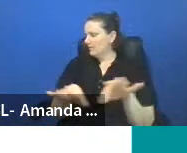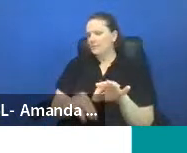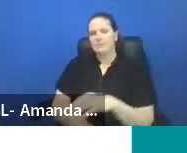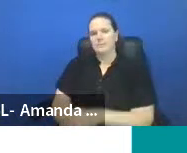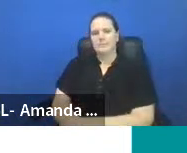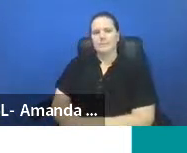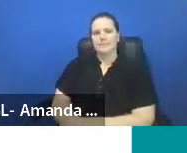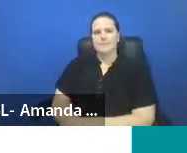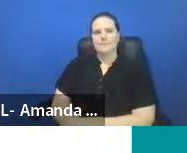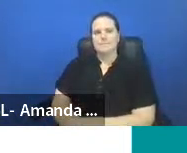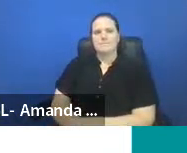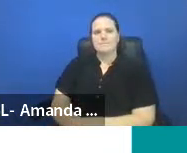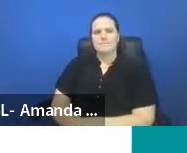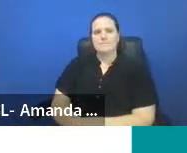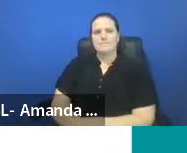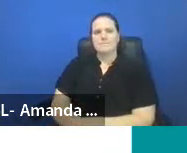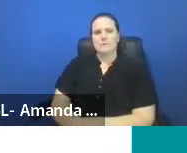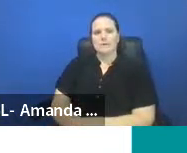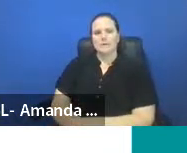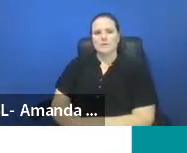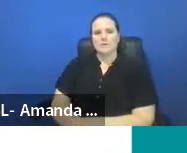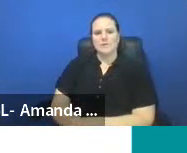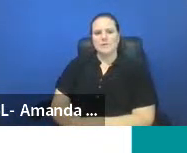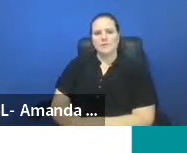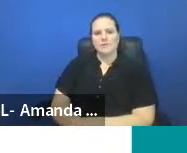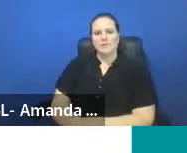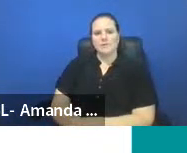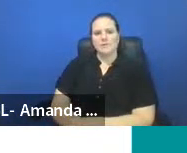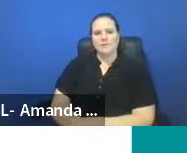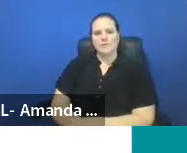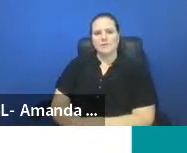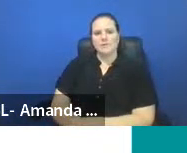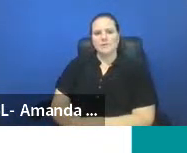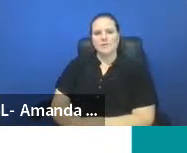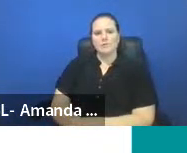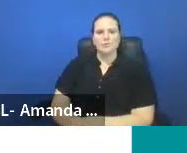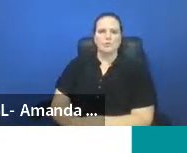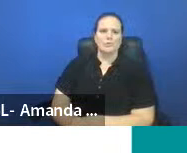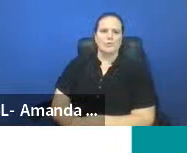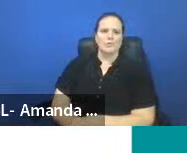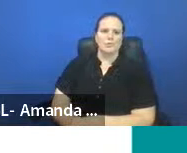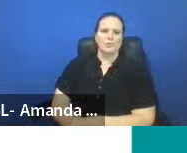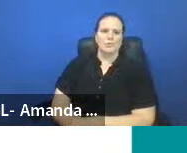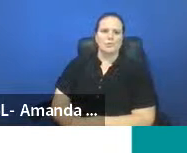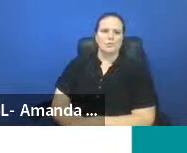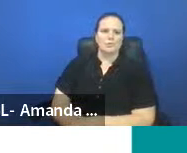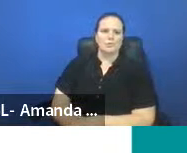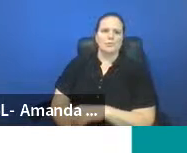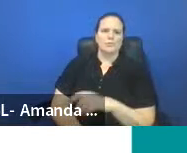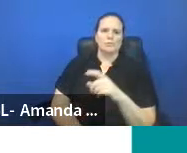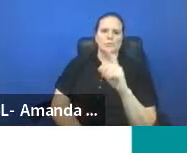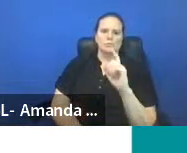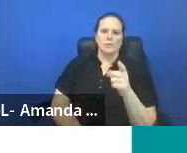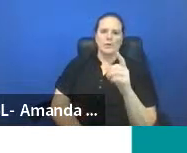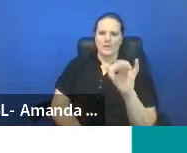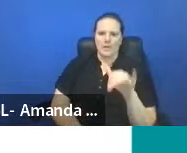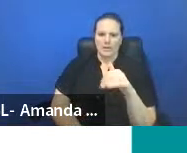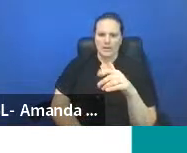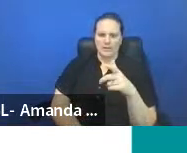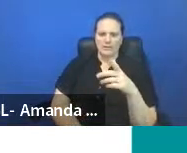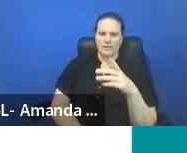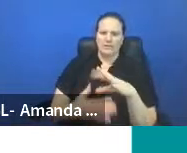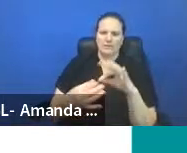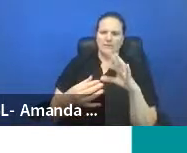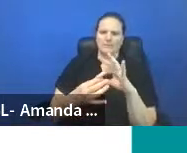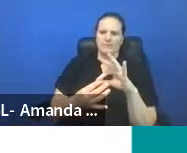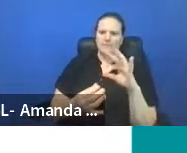Thank you, Tom, and thank you for highlighting that. I don't want to, not in an effort to put Marcus out there on Front Street, but I did forget that he